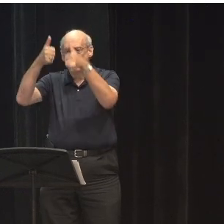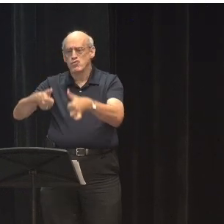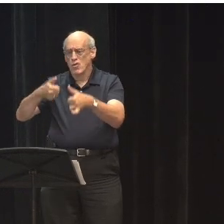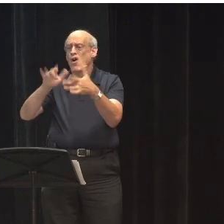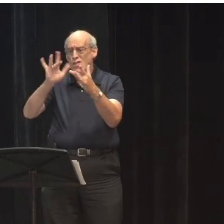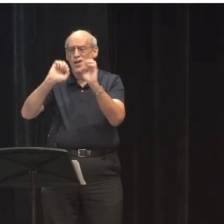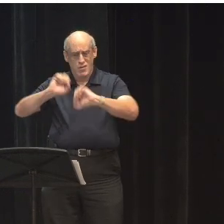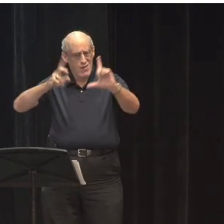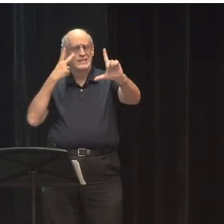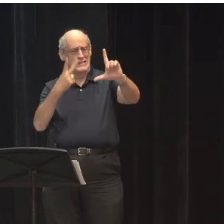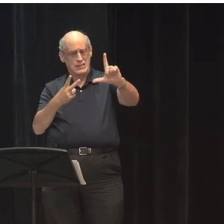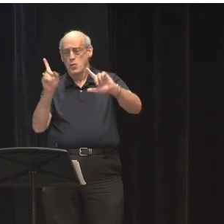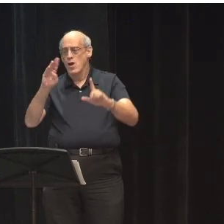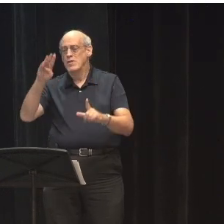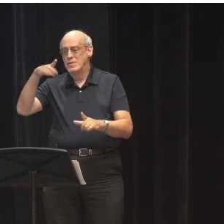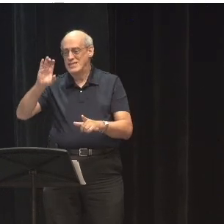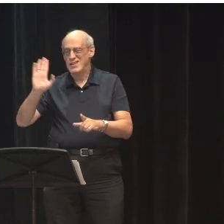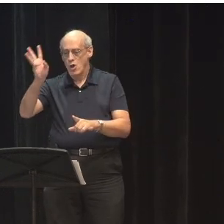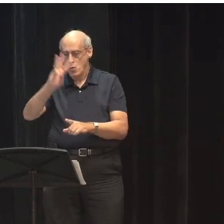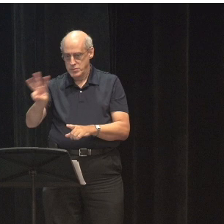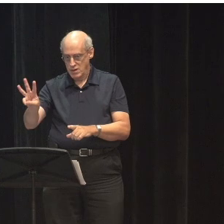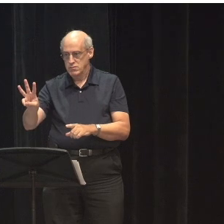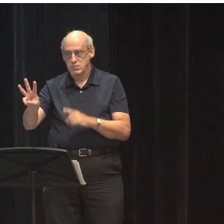online at the Battery Park City website, and